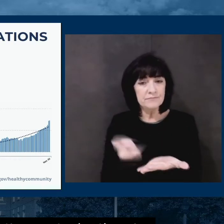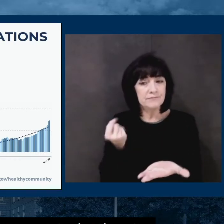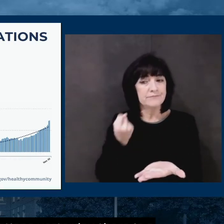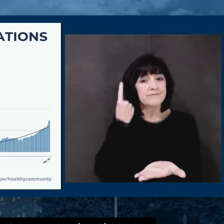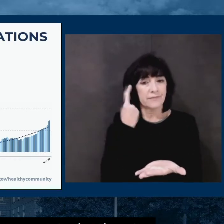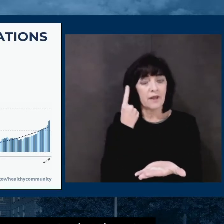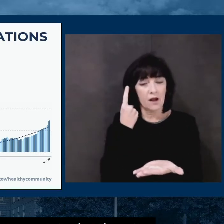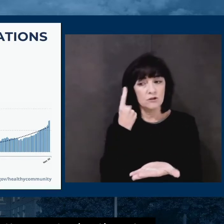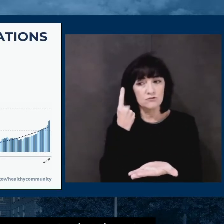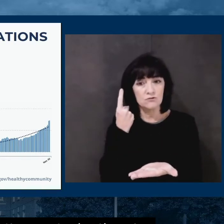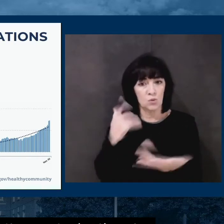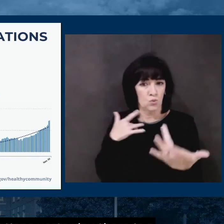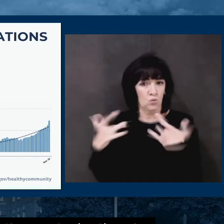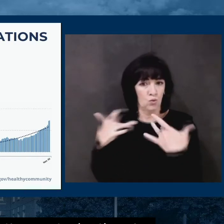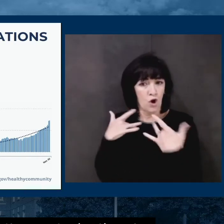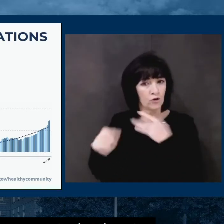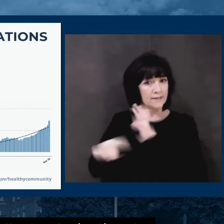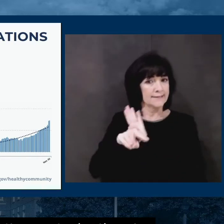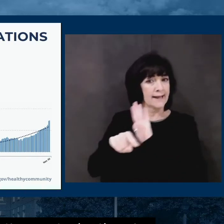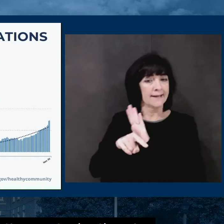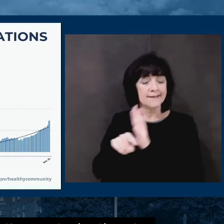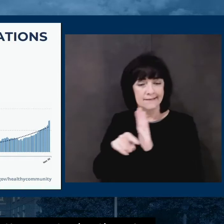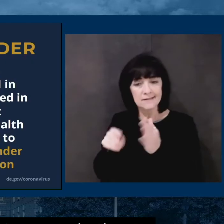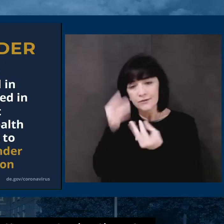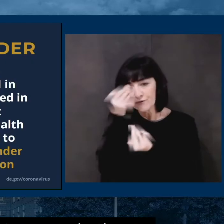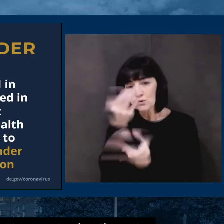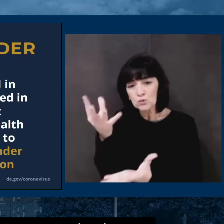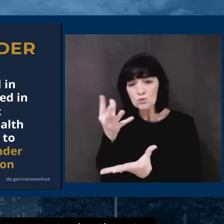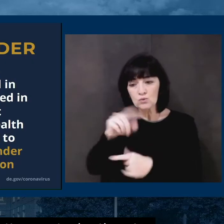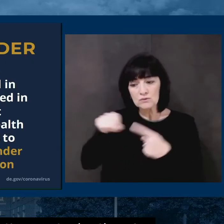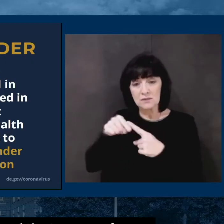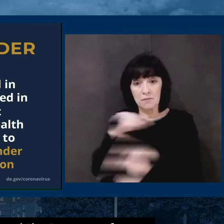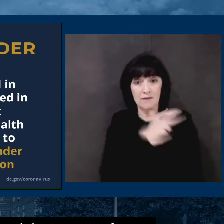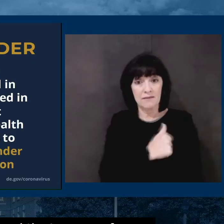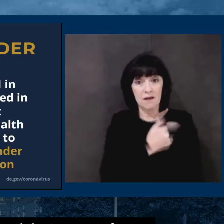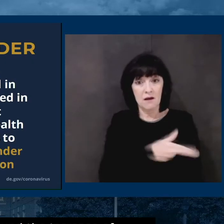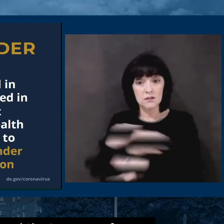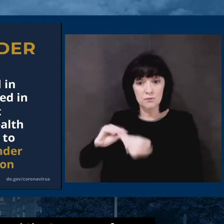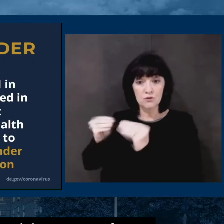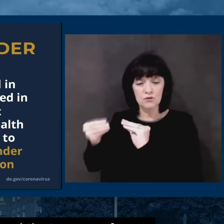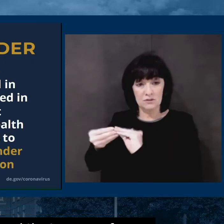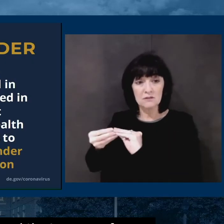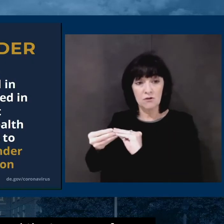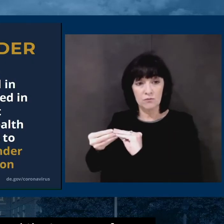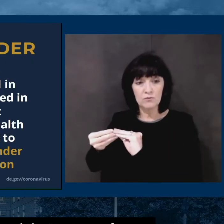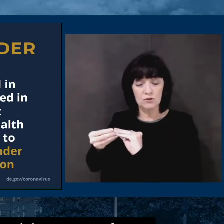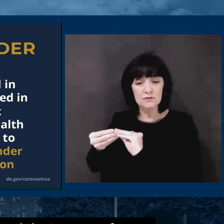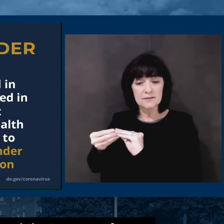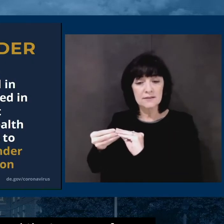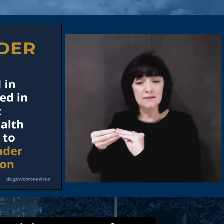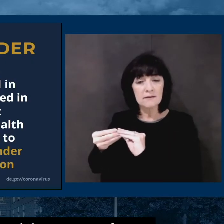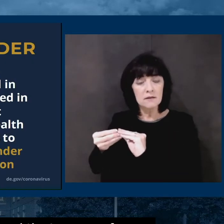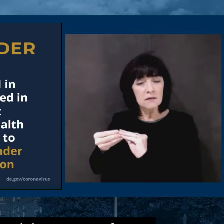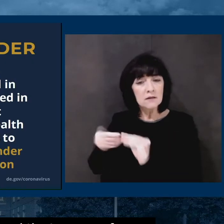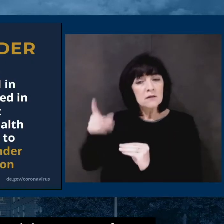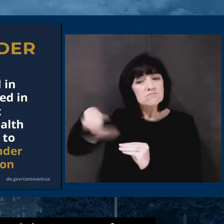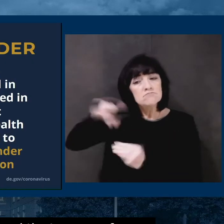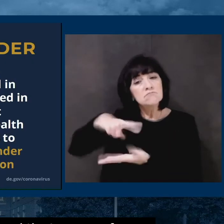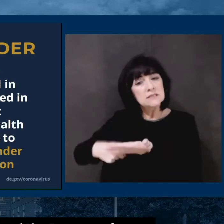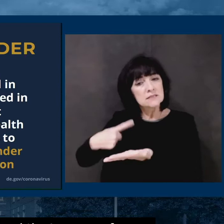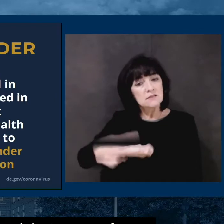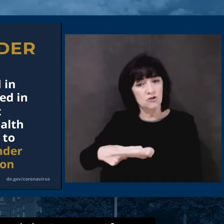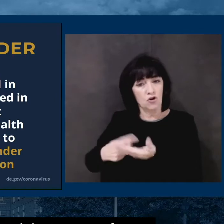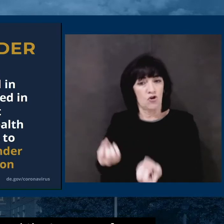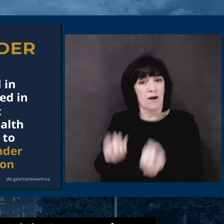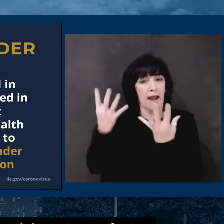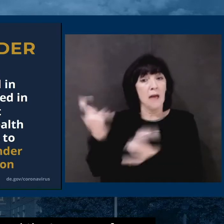in hospital cases, and that was that the number of days for hospitalized patients to be in